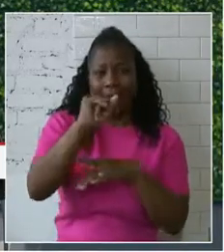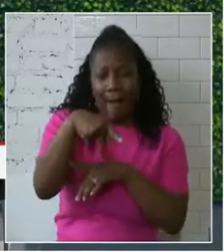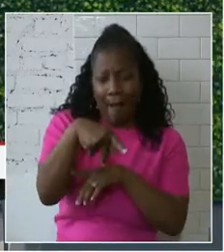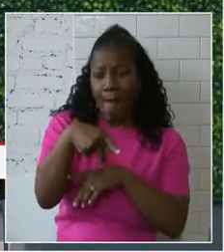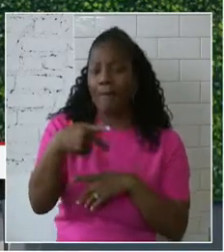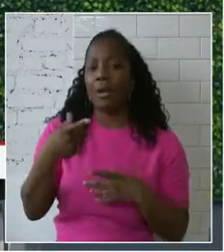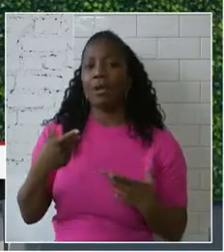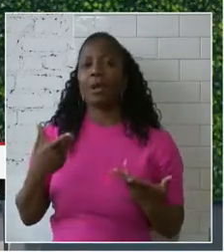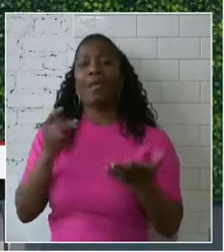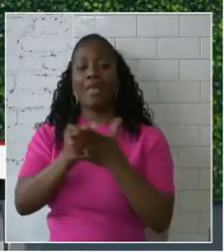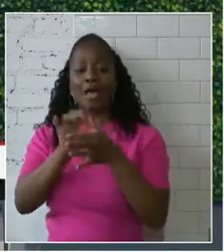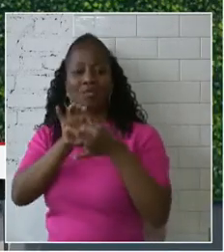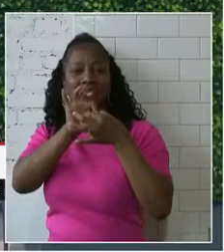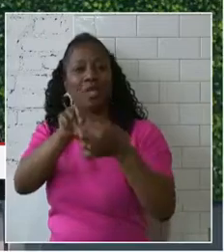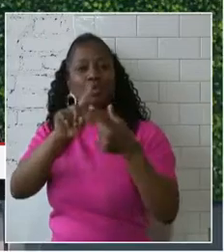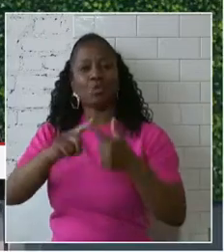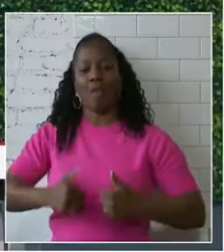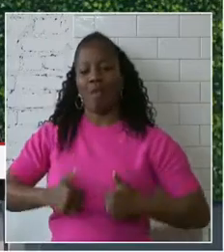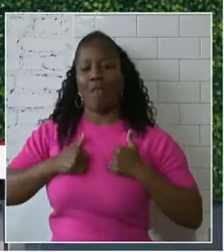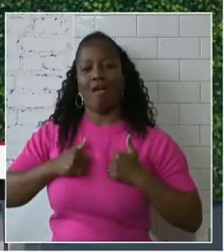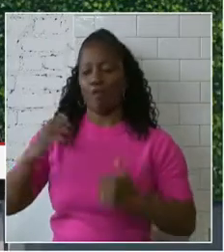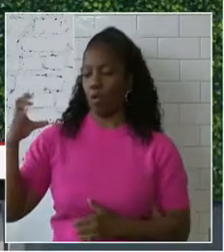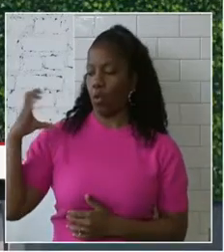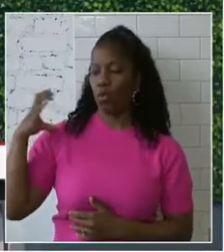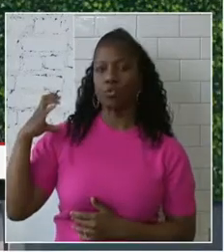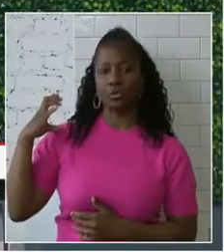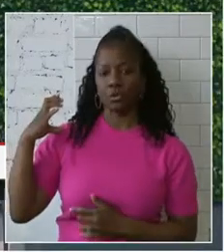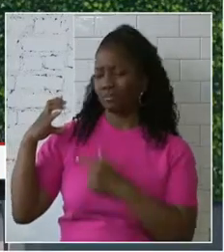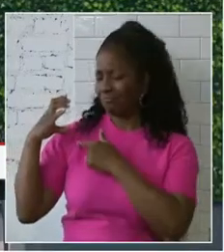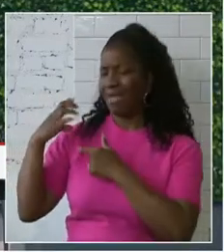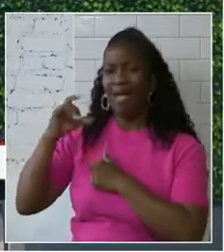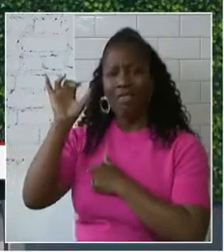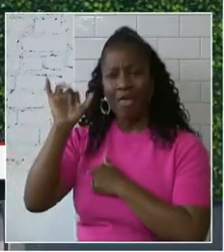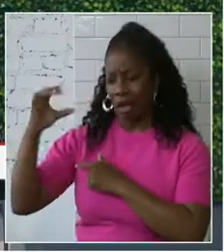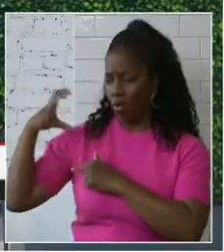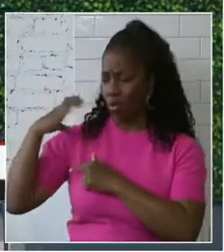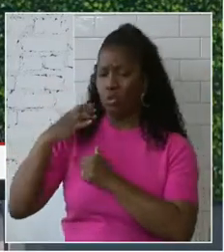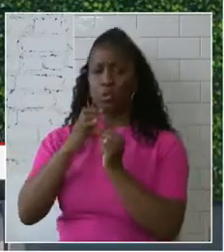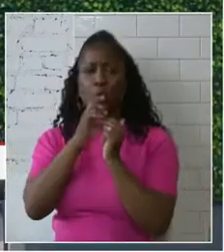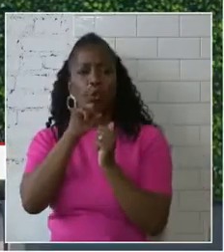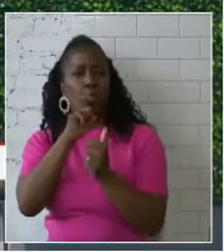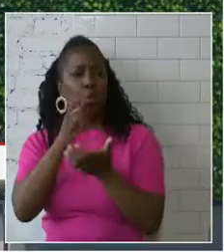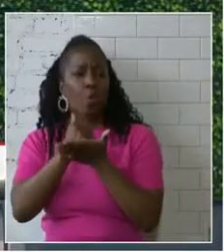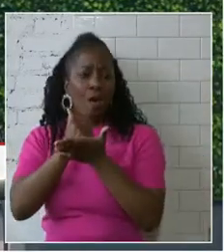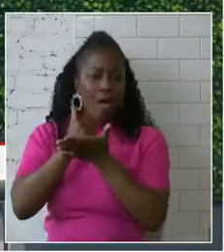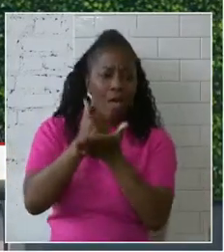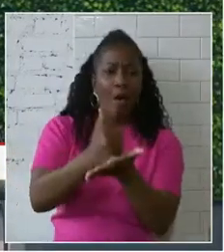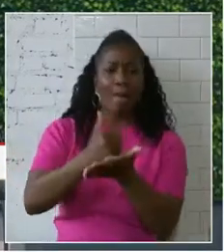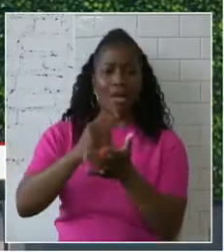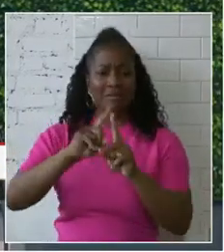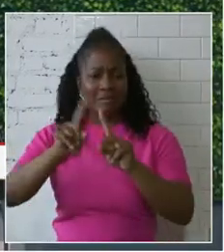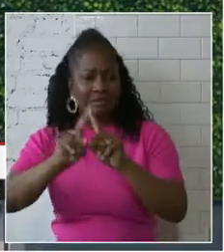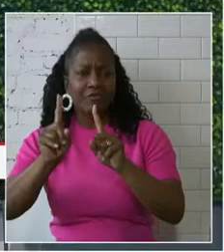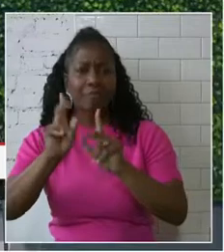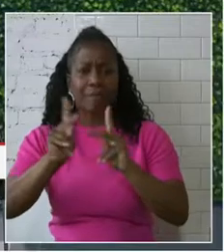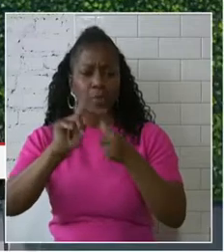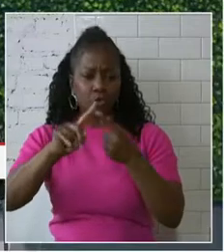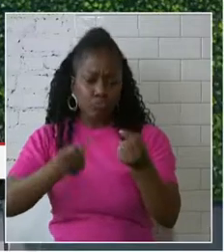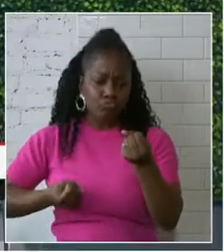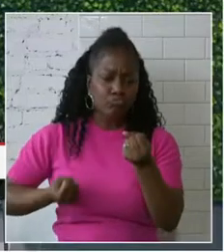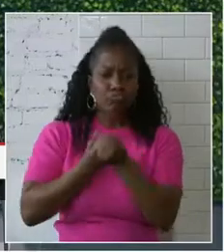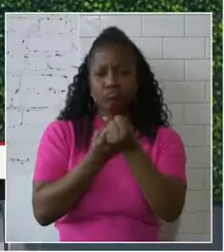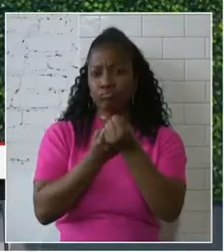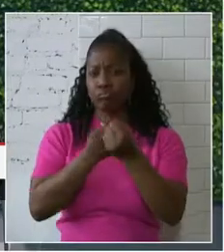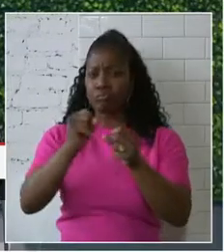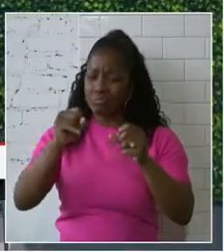a life coach who will help our violence intervention specialists provide